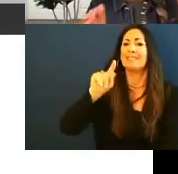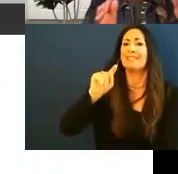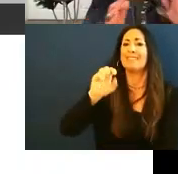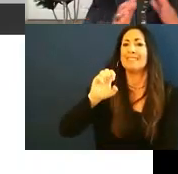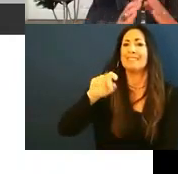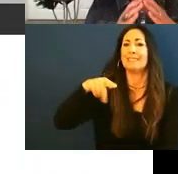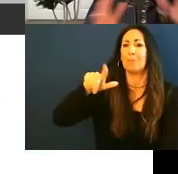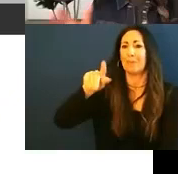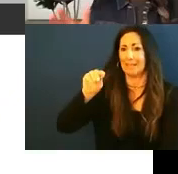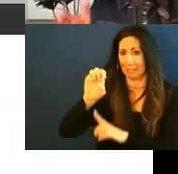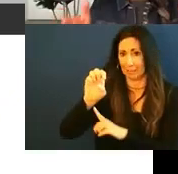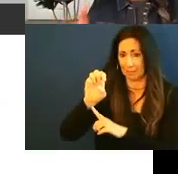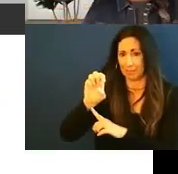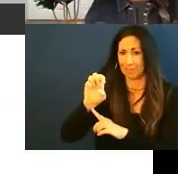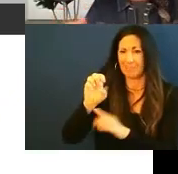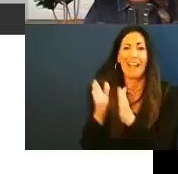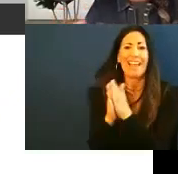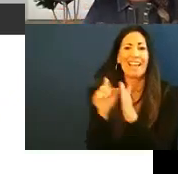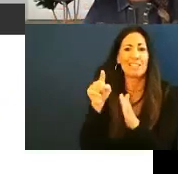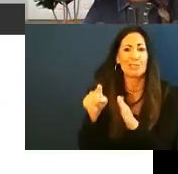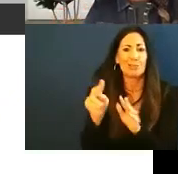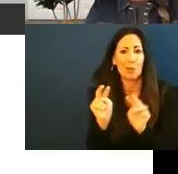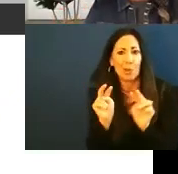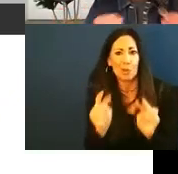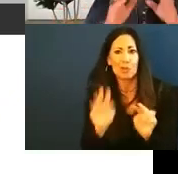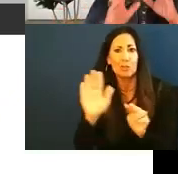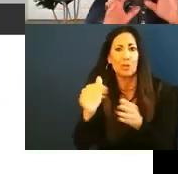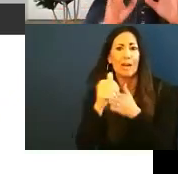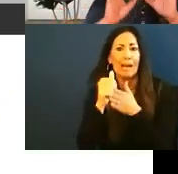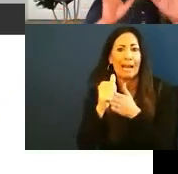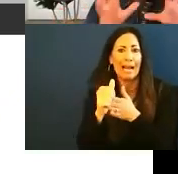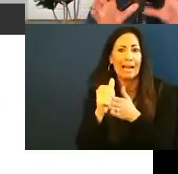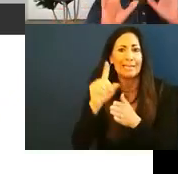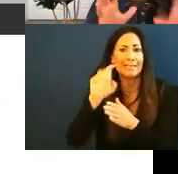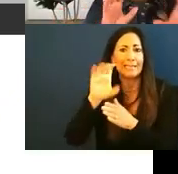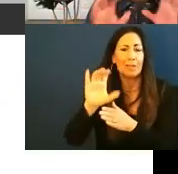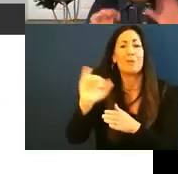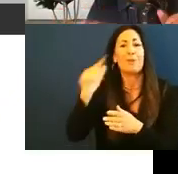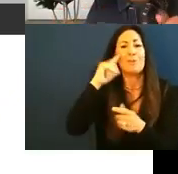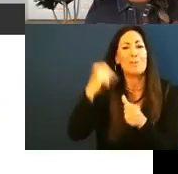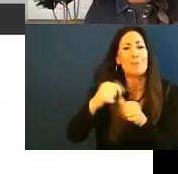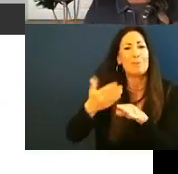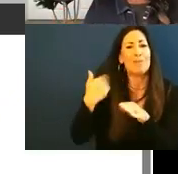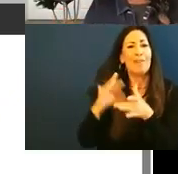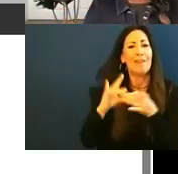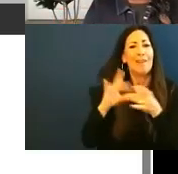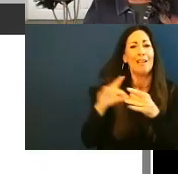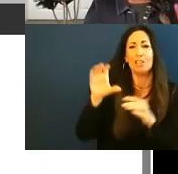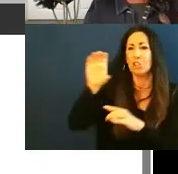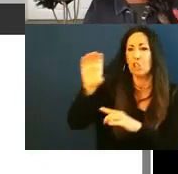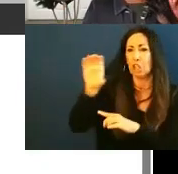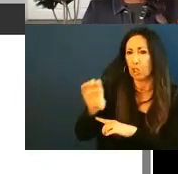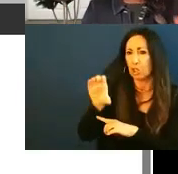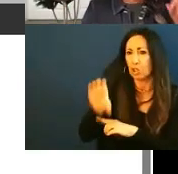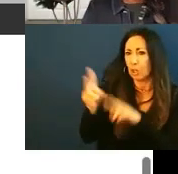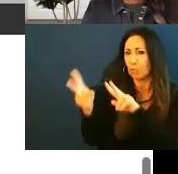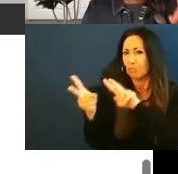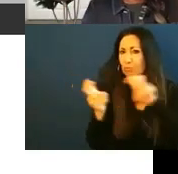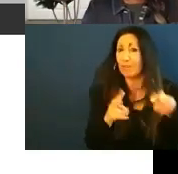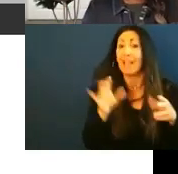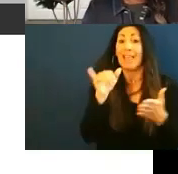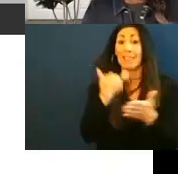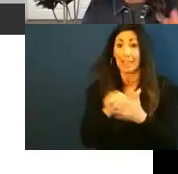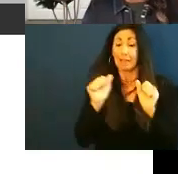to look at your kind of leading guiding document to see, chunk it out and to see what elements you want, because that could